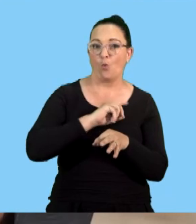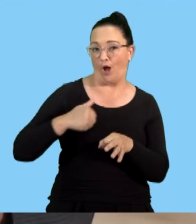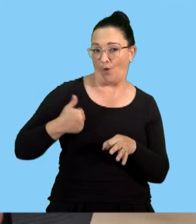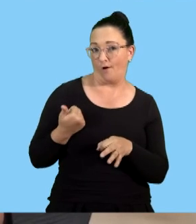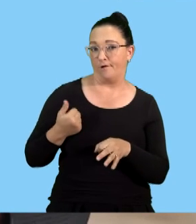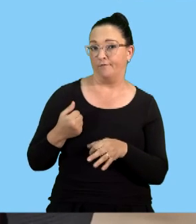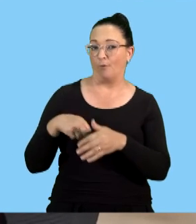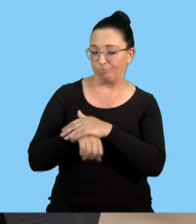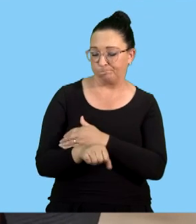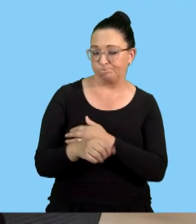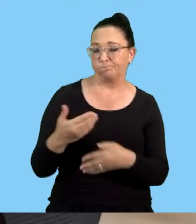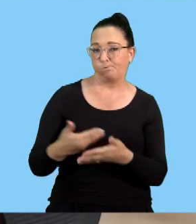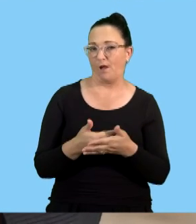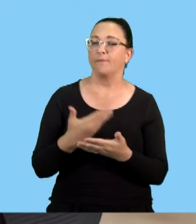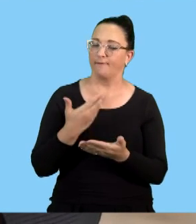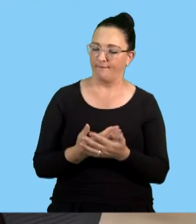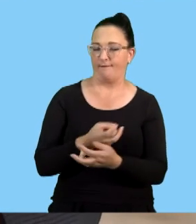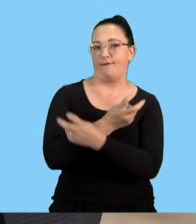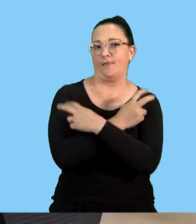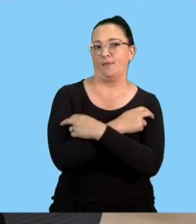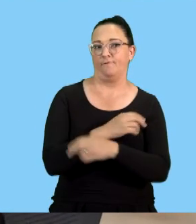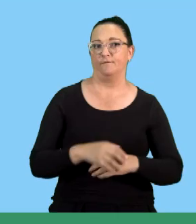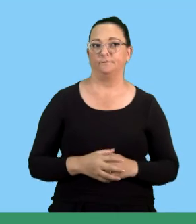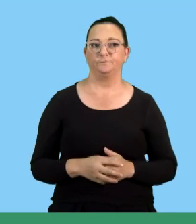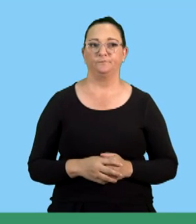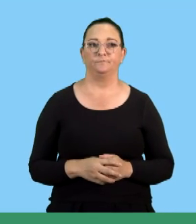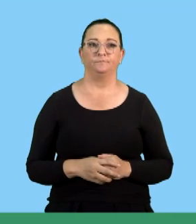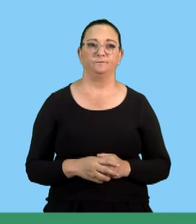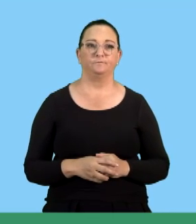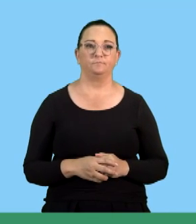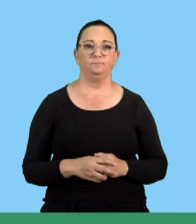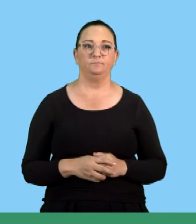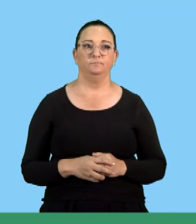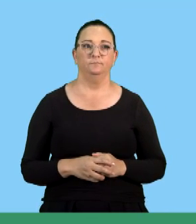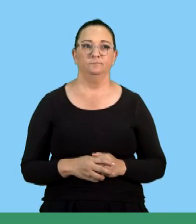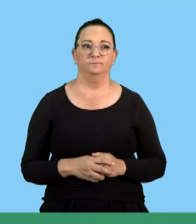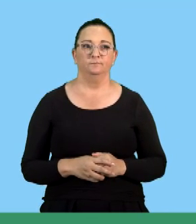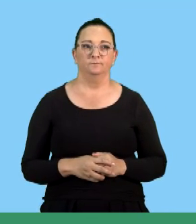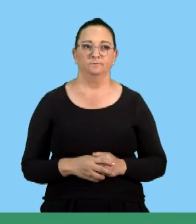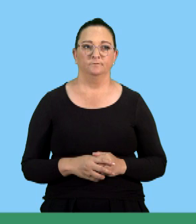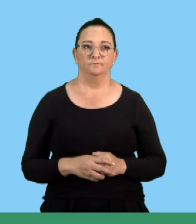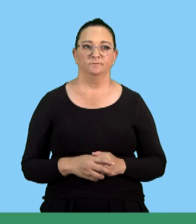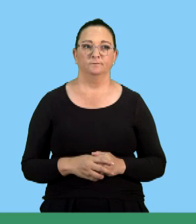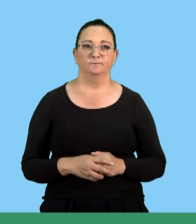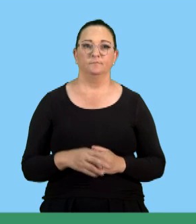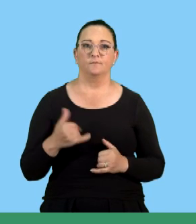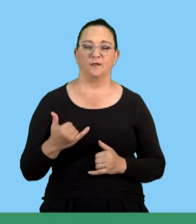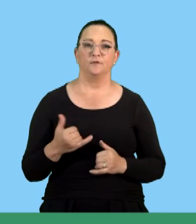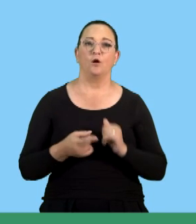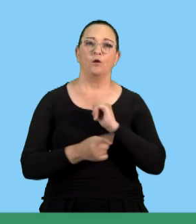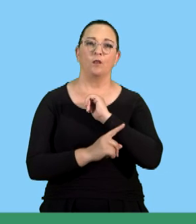has given birth to a child. Then we move on to the last type of